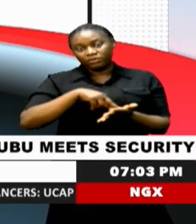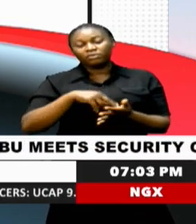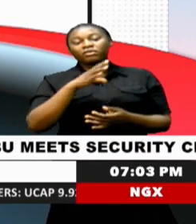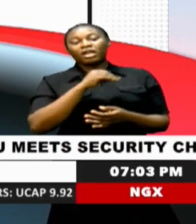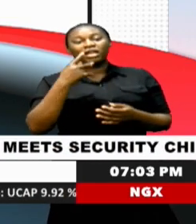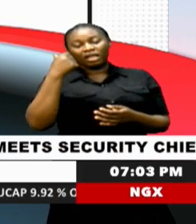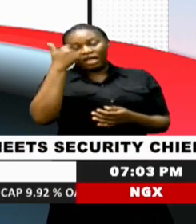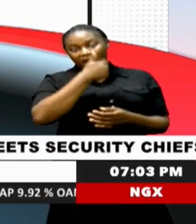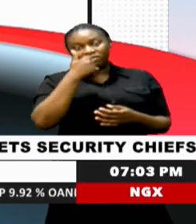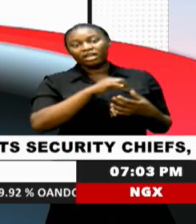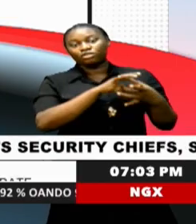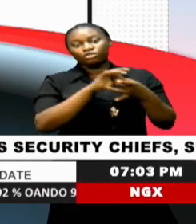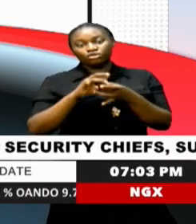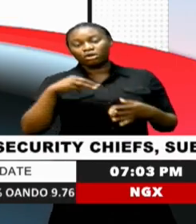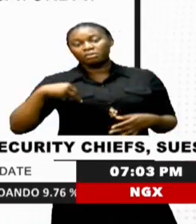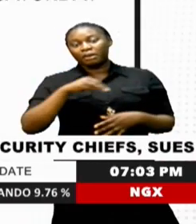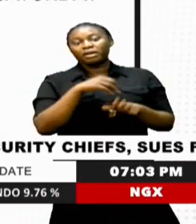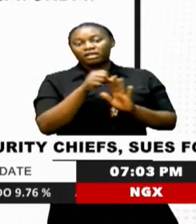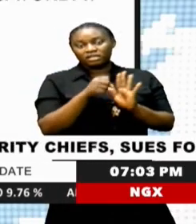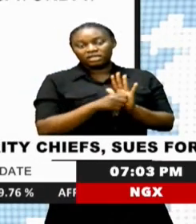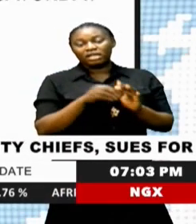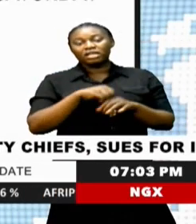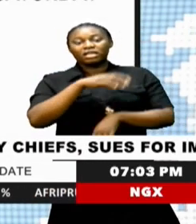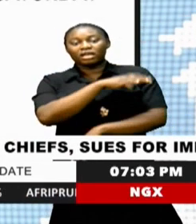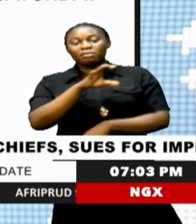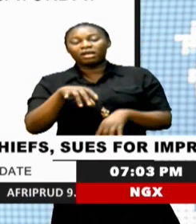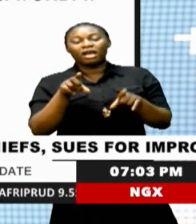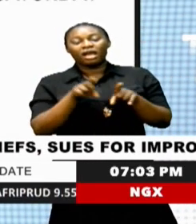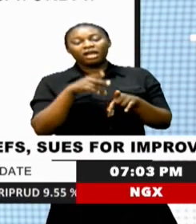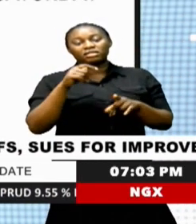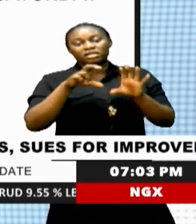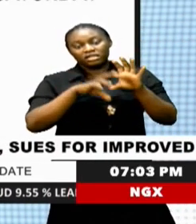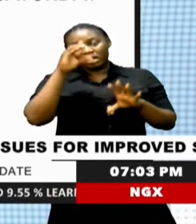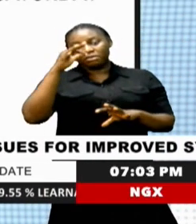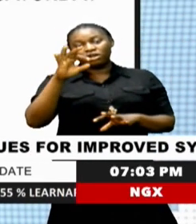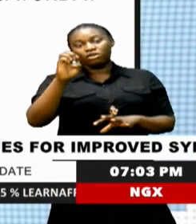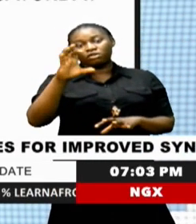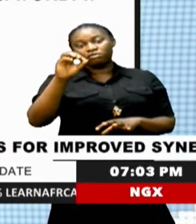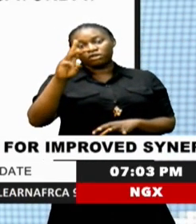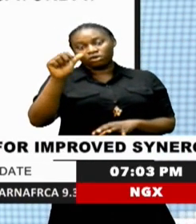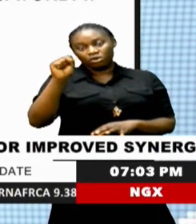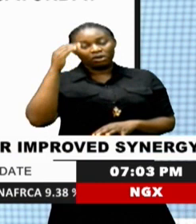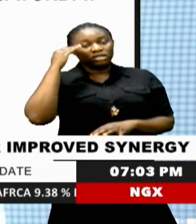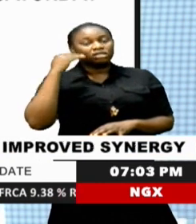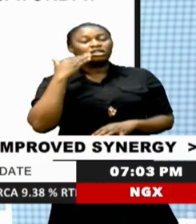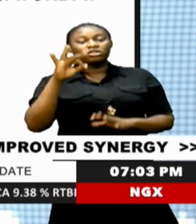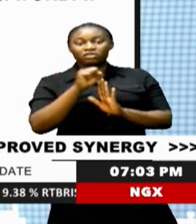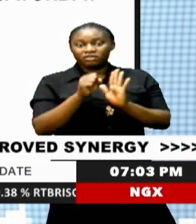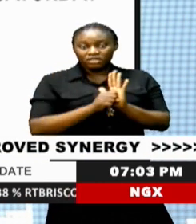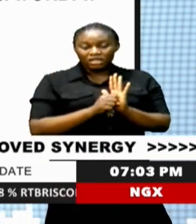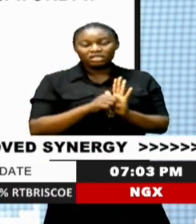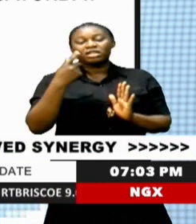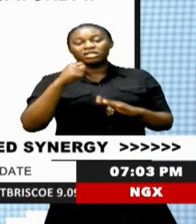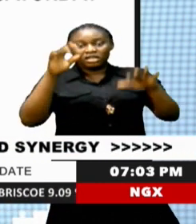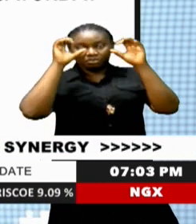the African Union member states. In his capacity as the chairman of ECOWAS Authority of Heads of State and Government, President